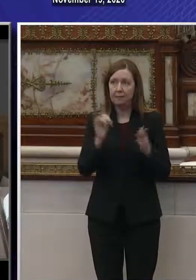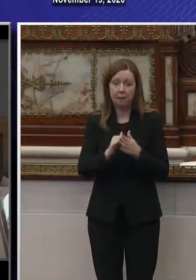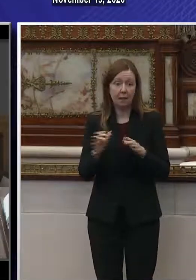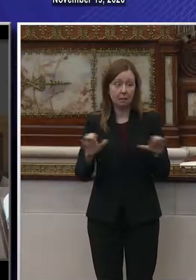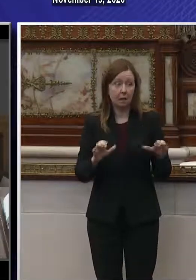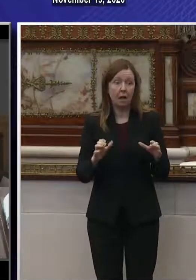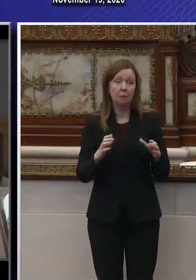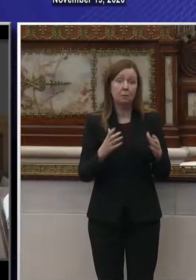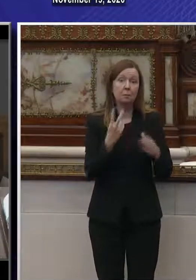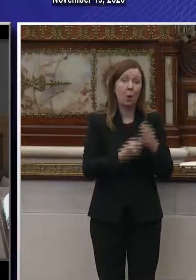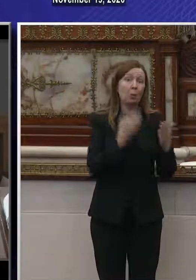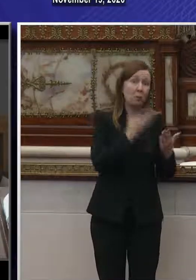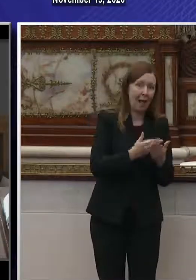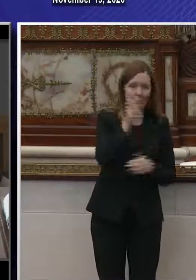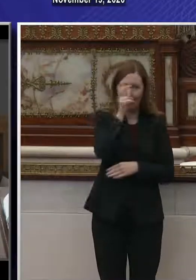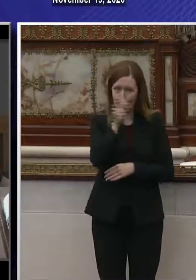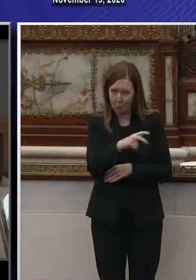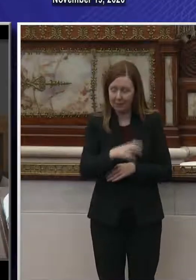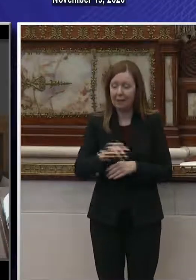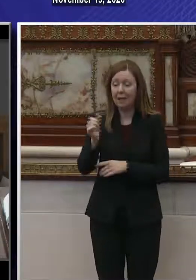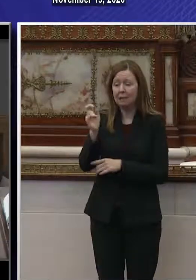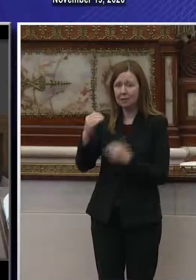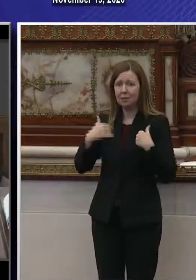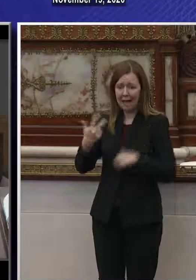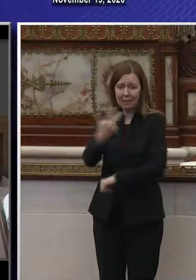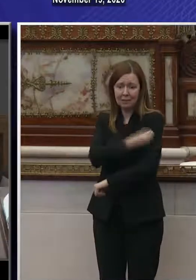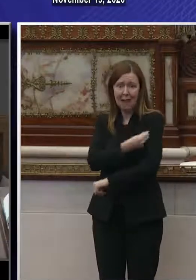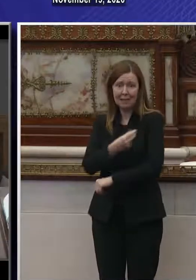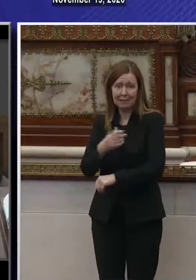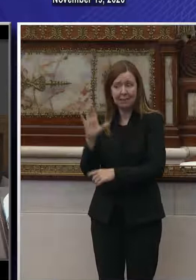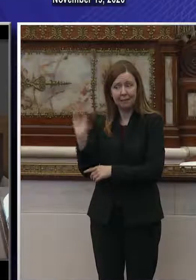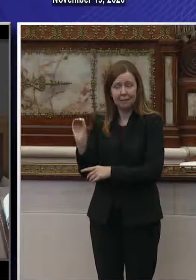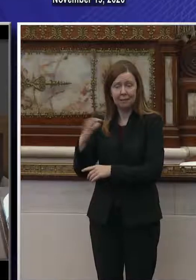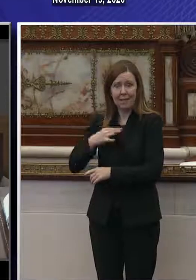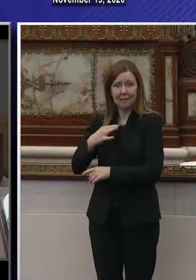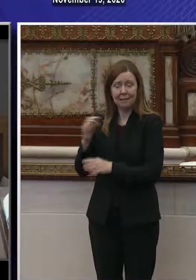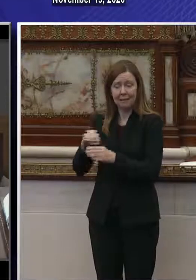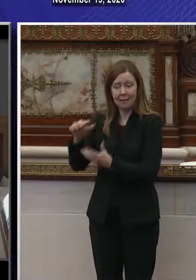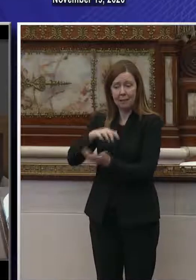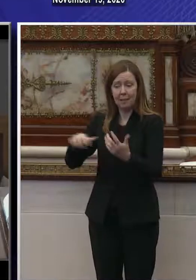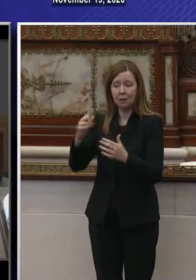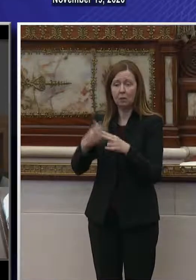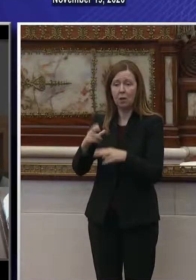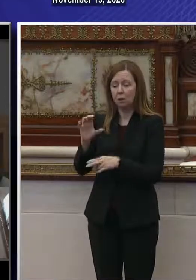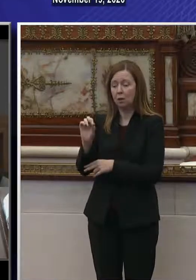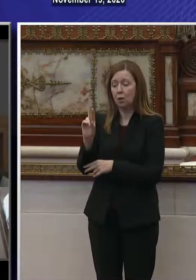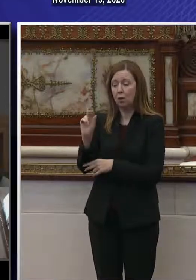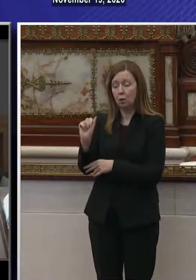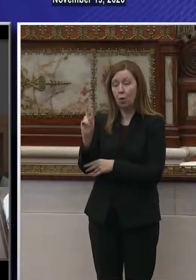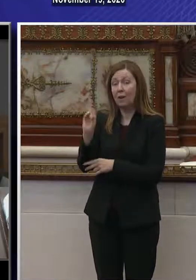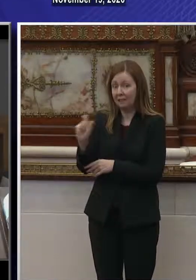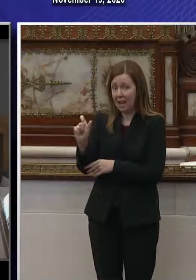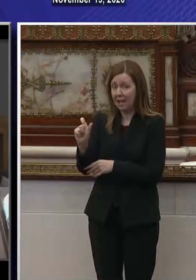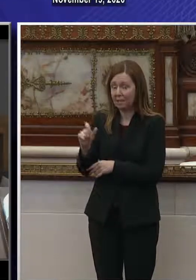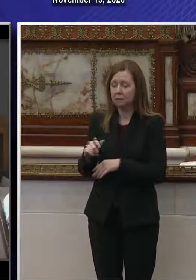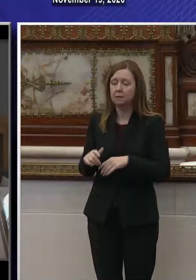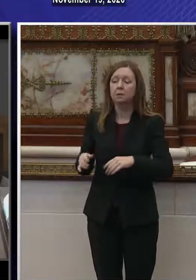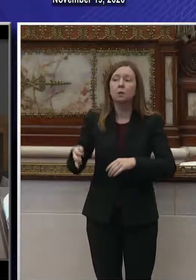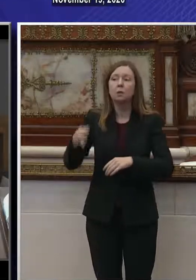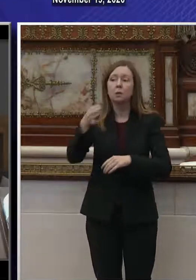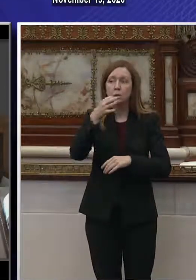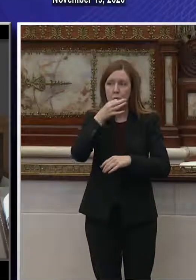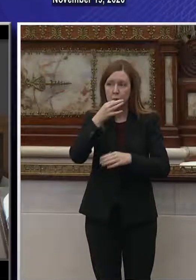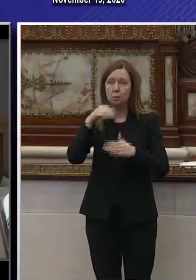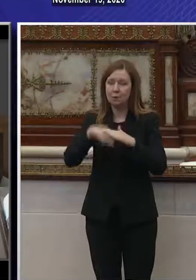well and poorly. And also Jefferson does have a vaccine candidate in the mix called Coravax that is soon to enter